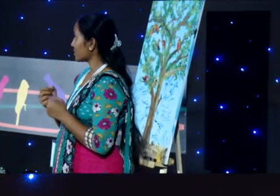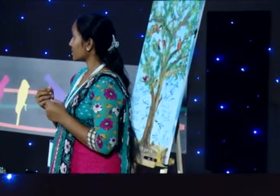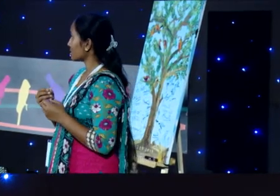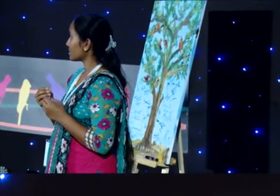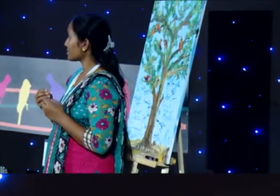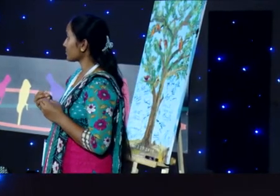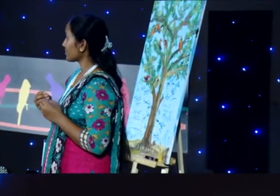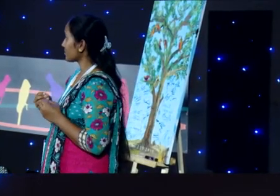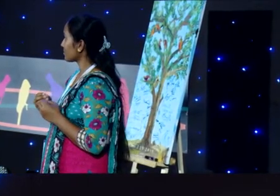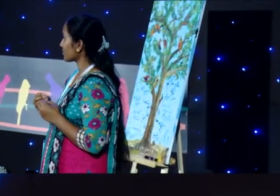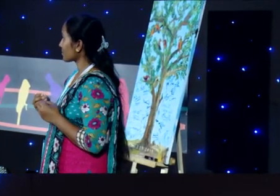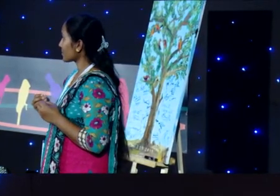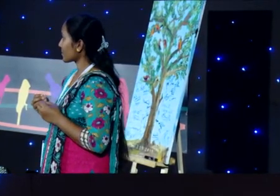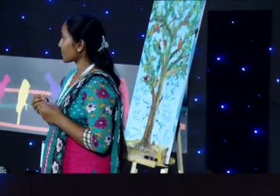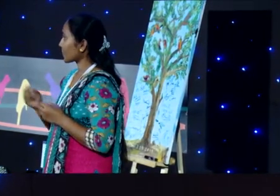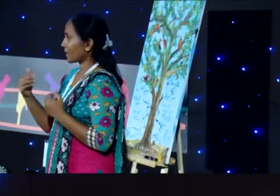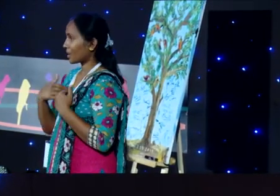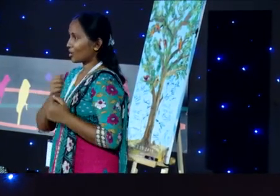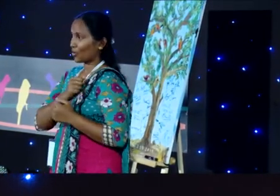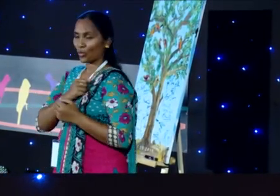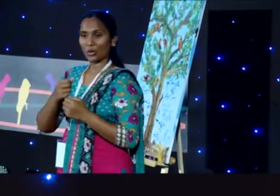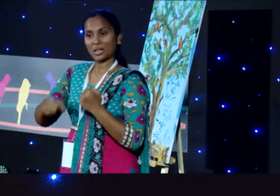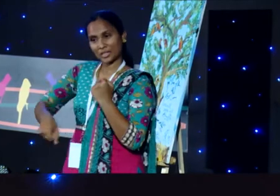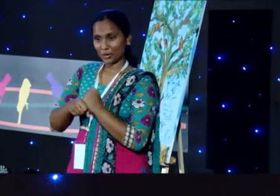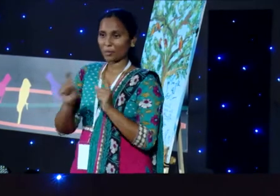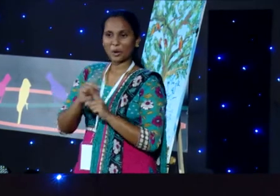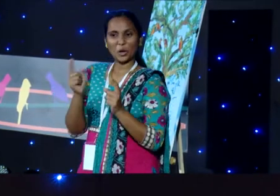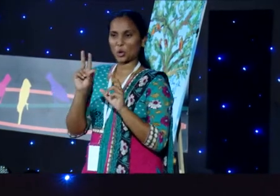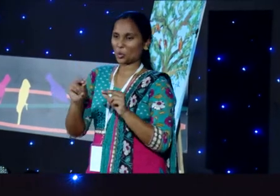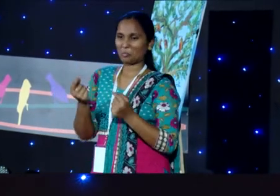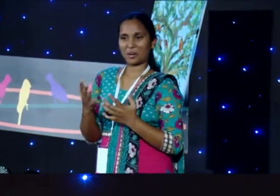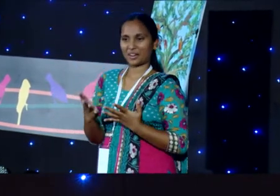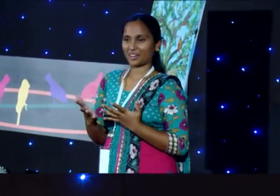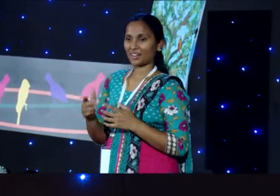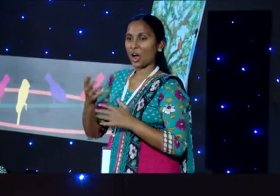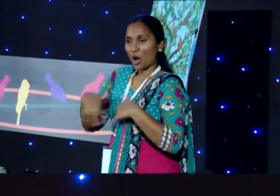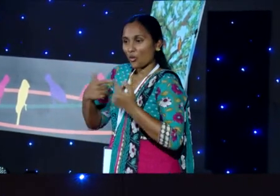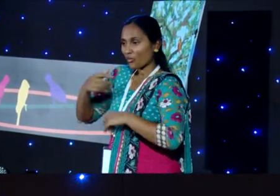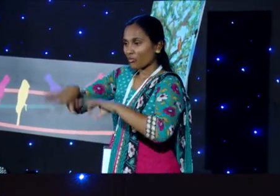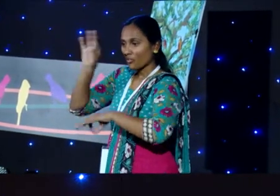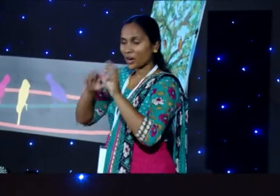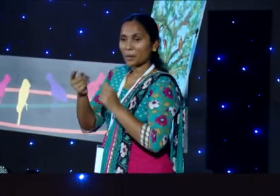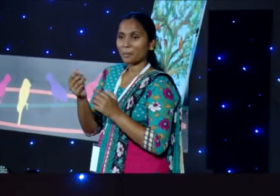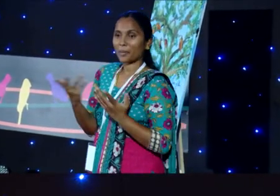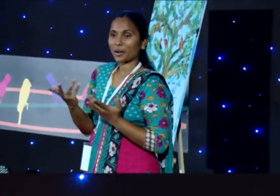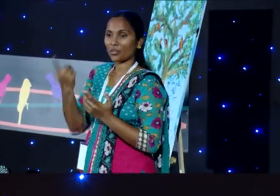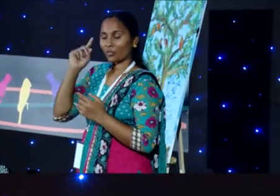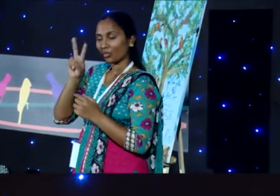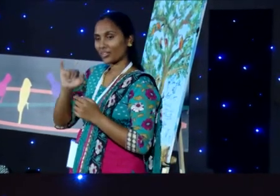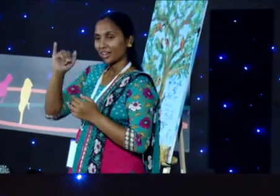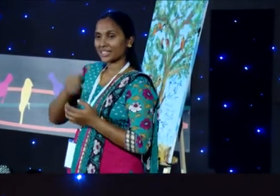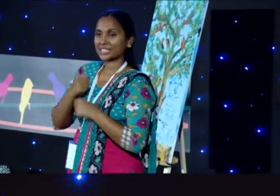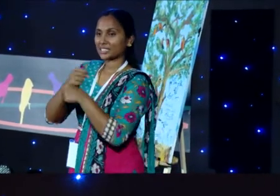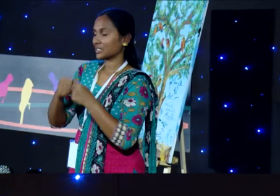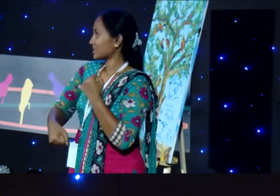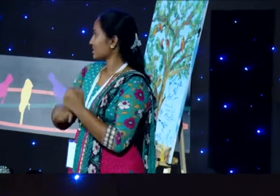like, dude, we have all the support, but we don't have the money. So I said, how do we find the money? He said, you should find visually impaired people who are rich, maybe. So